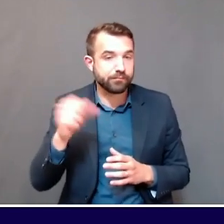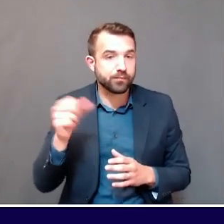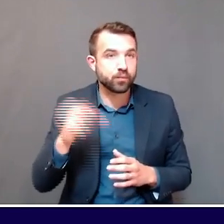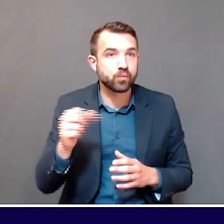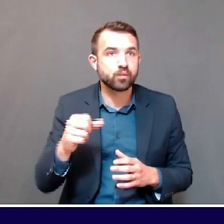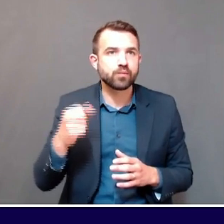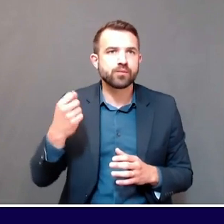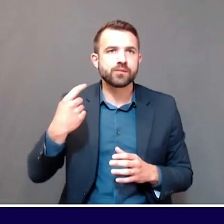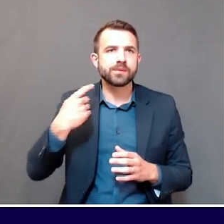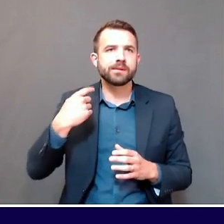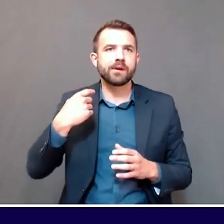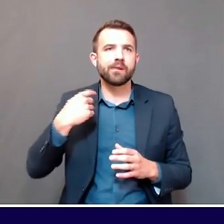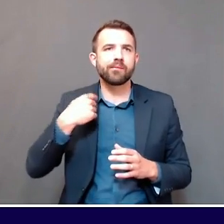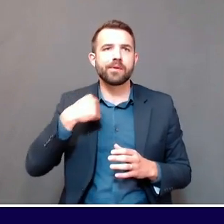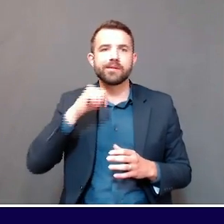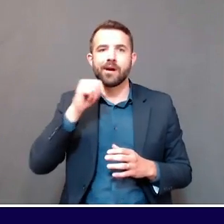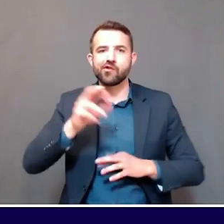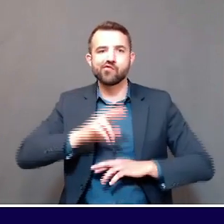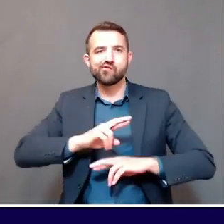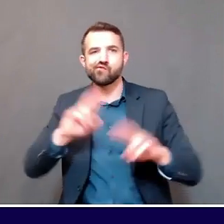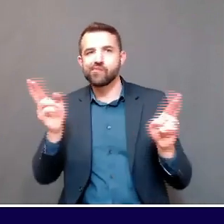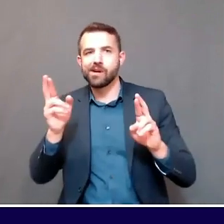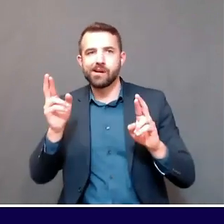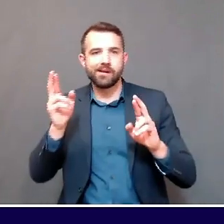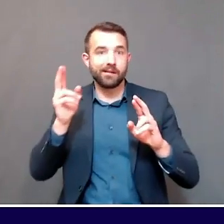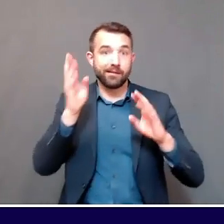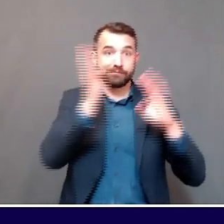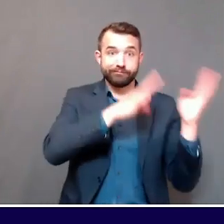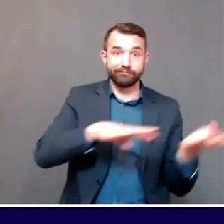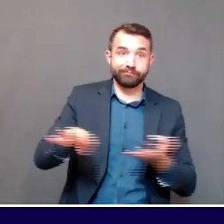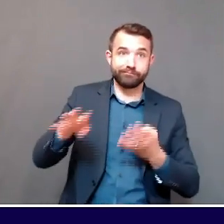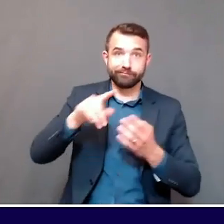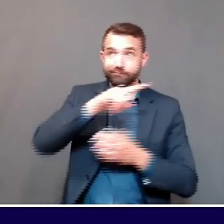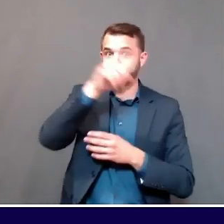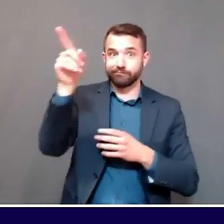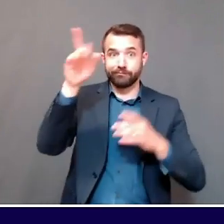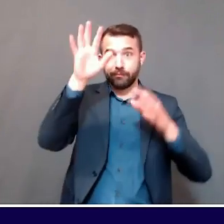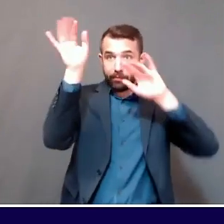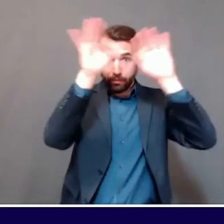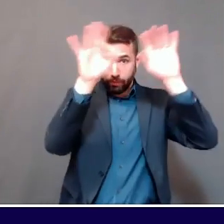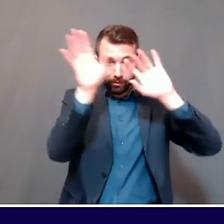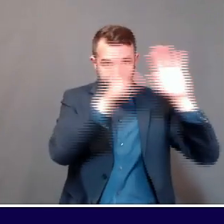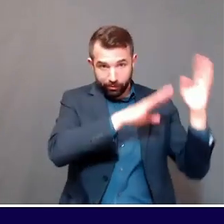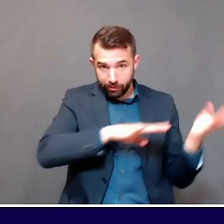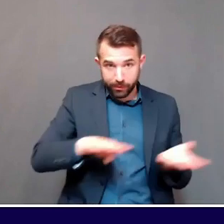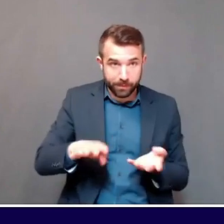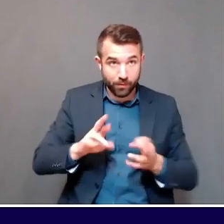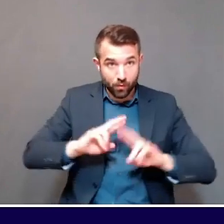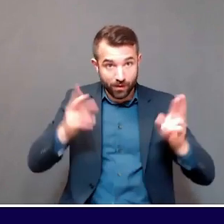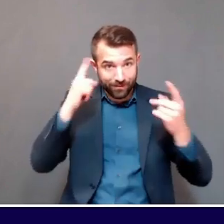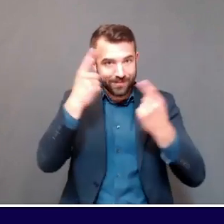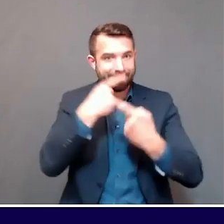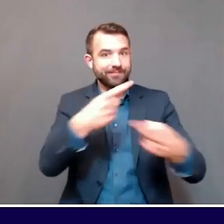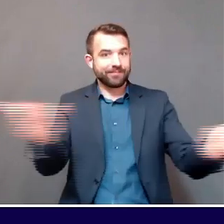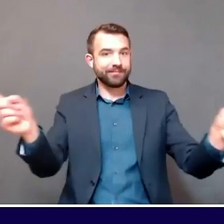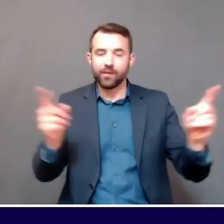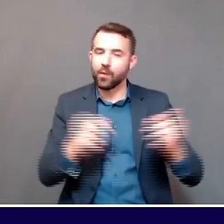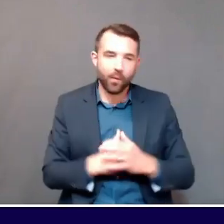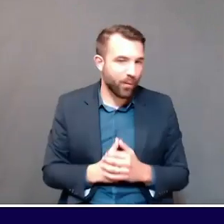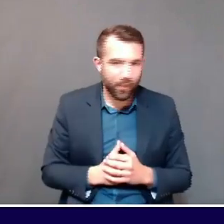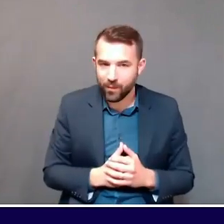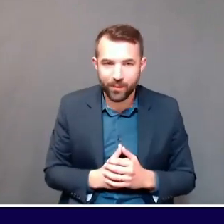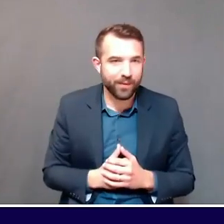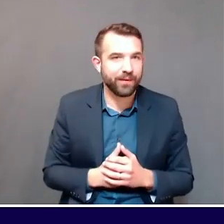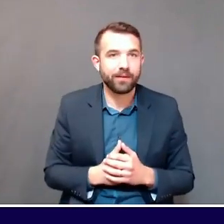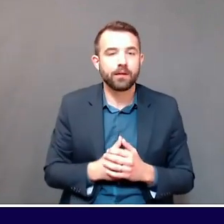quite ready to roll it out yet. The discussions are being held or are underway right now because we've got to make sure we can secure the